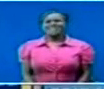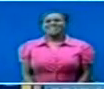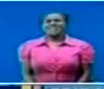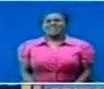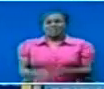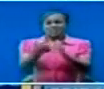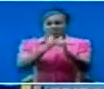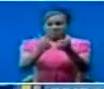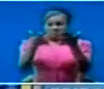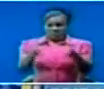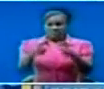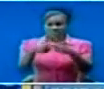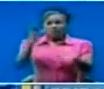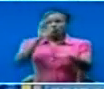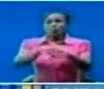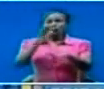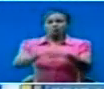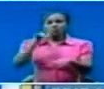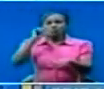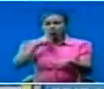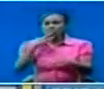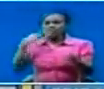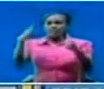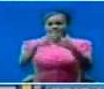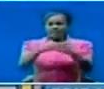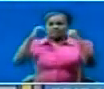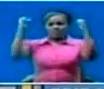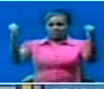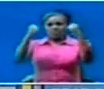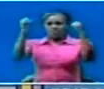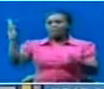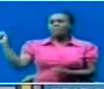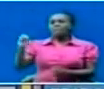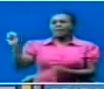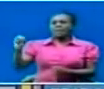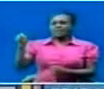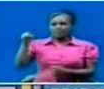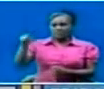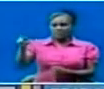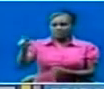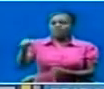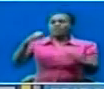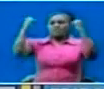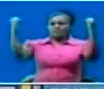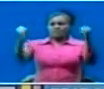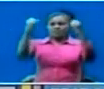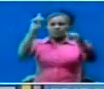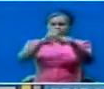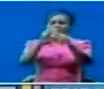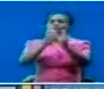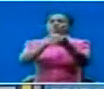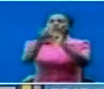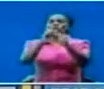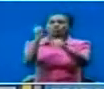A look now at the sports, and we begin with good news where World Junior 800 meters champion Margaret Nyairera eased to victory at the Brookside East